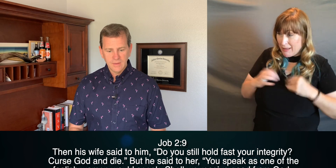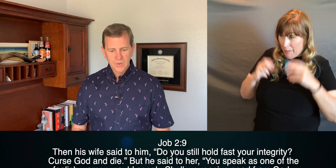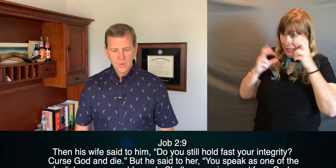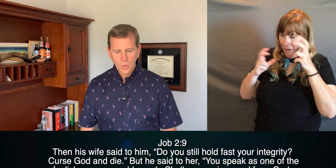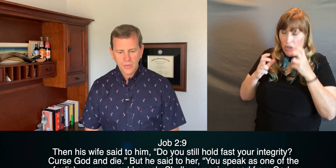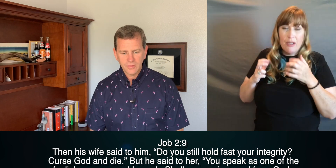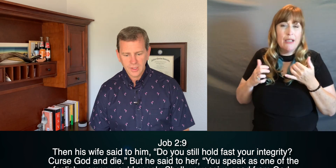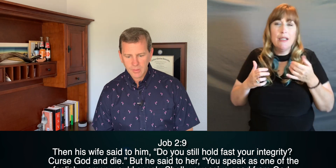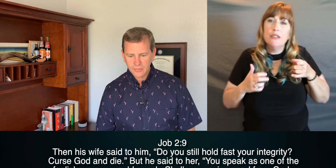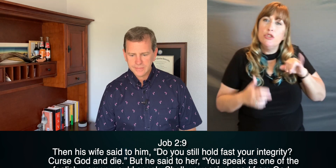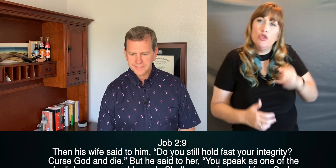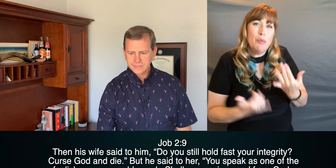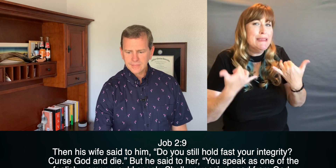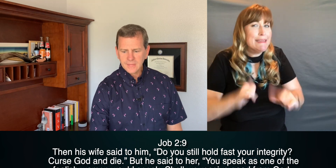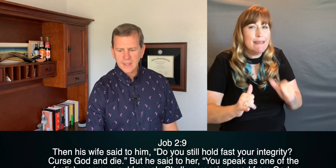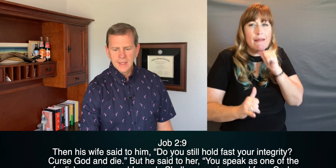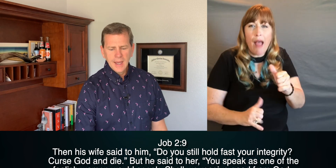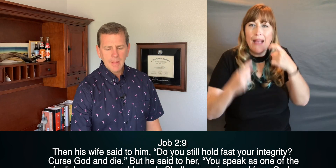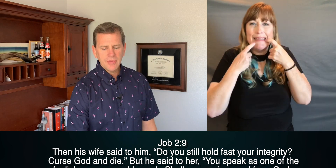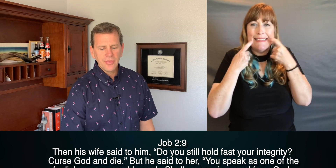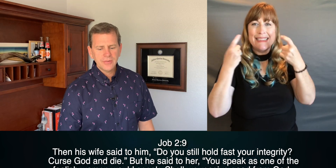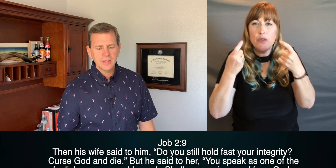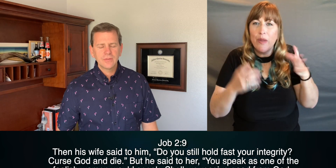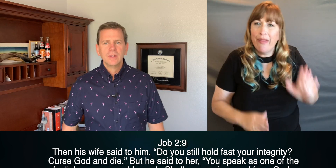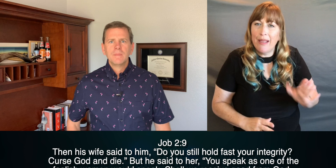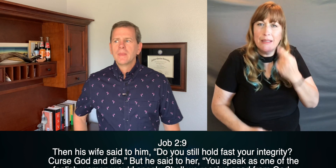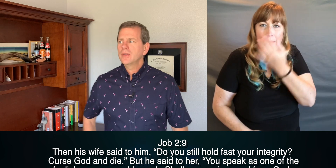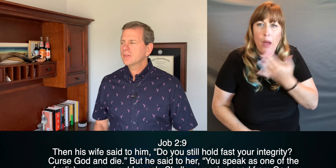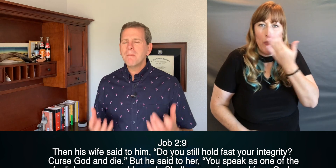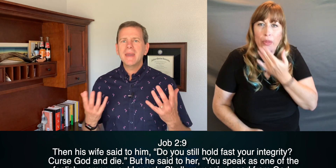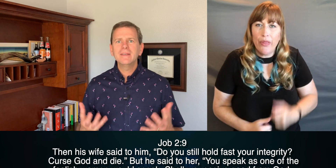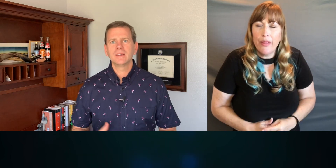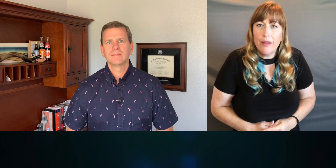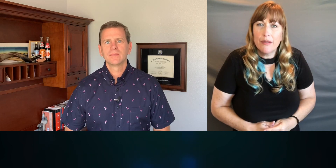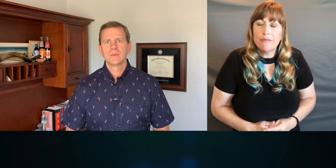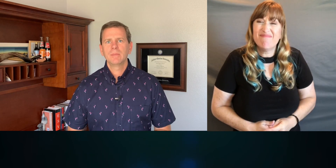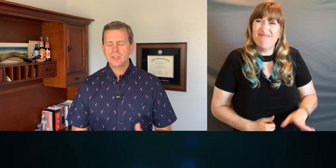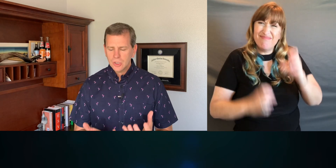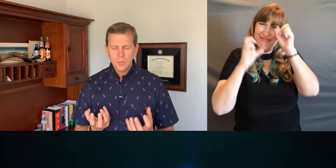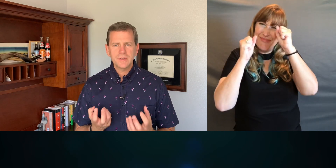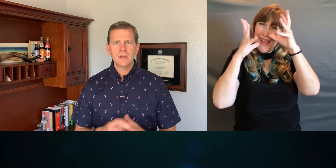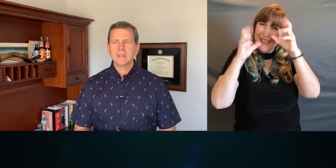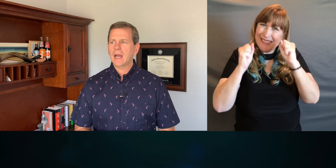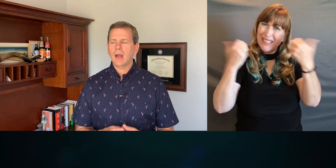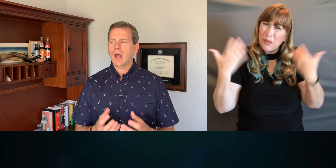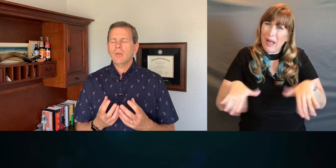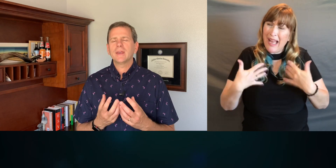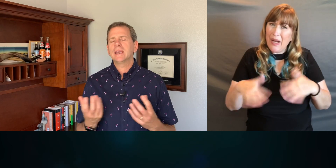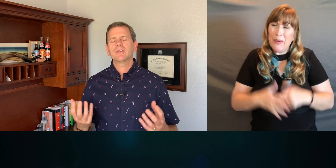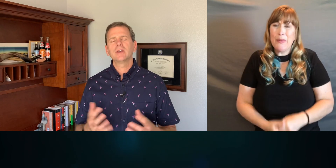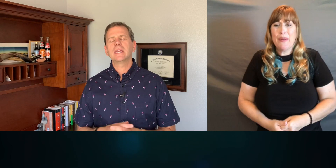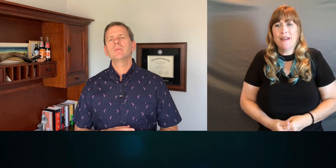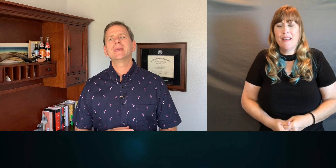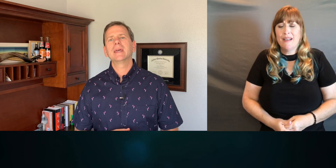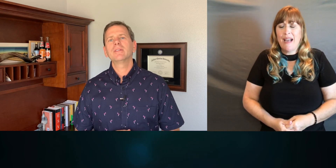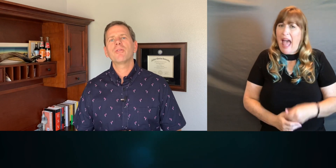sin with his lips. I mean, this is amazing. I mean, Job is, I don't think any of